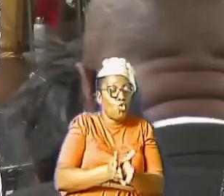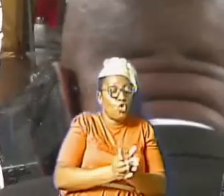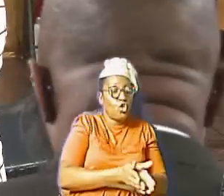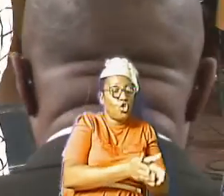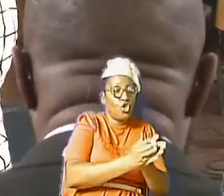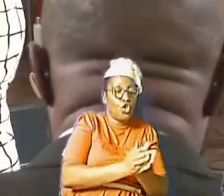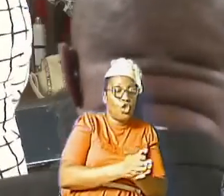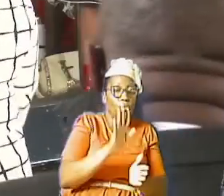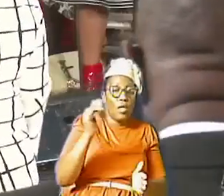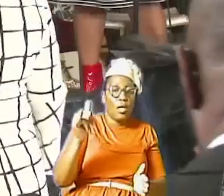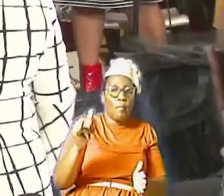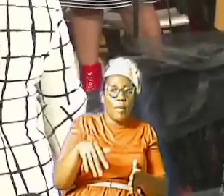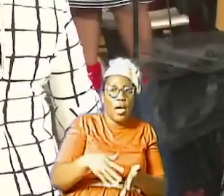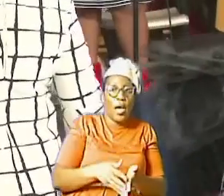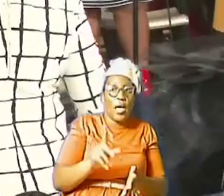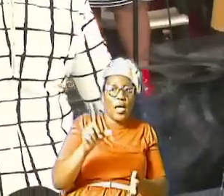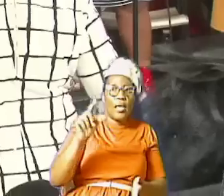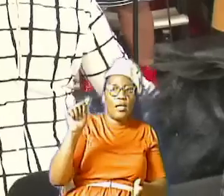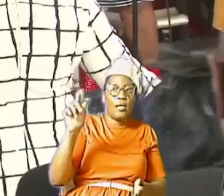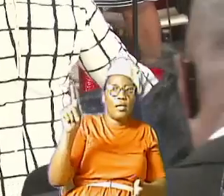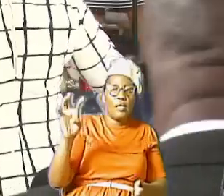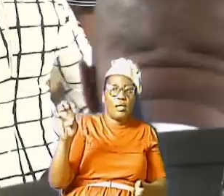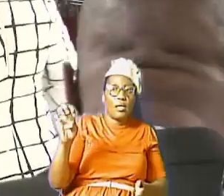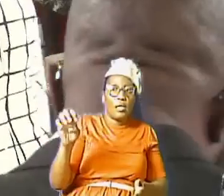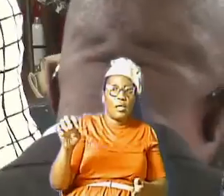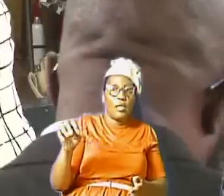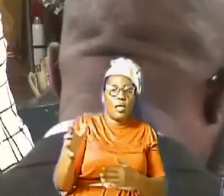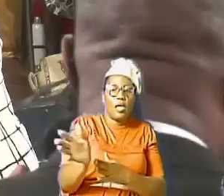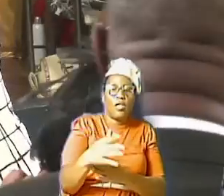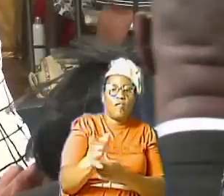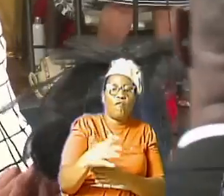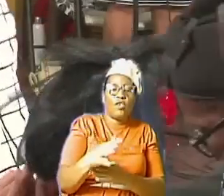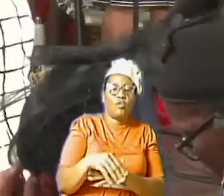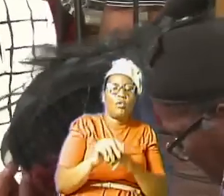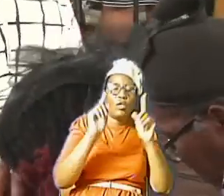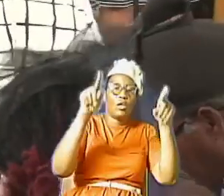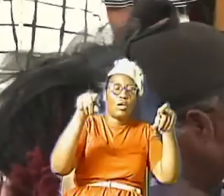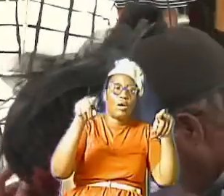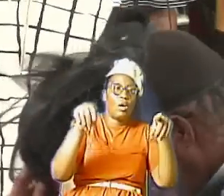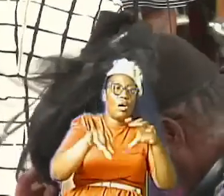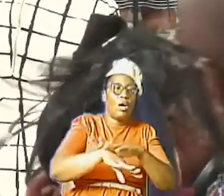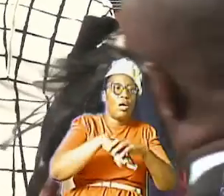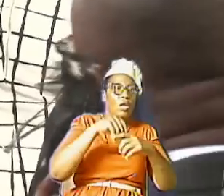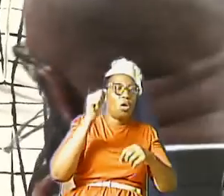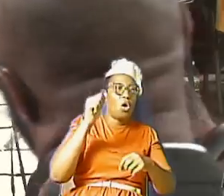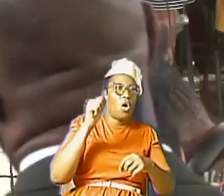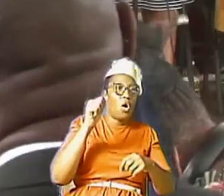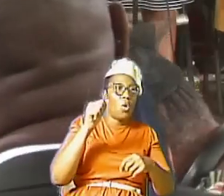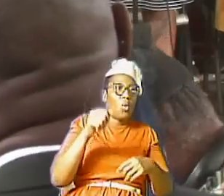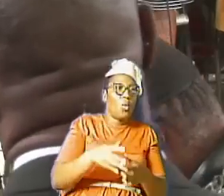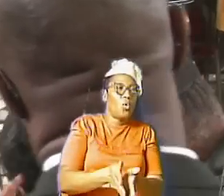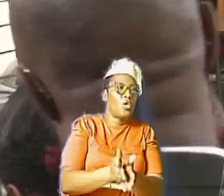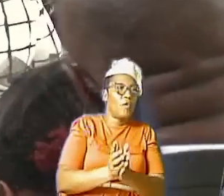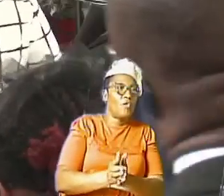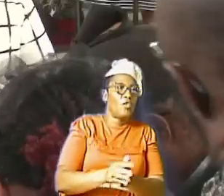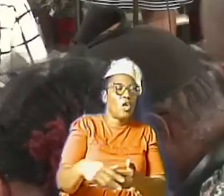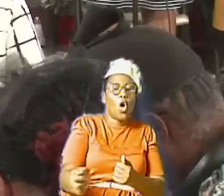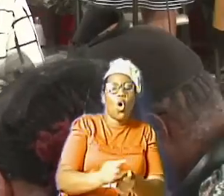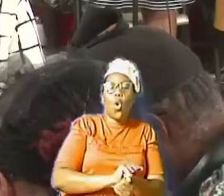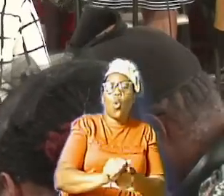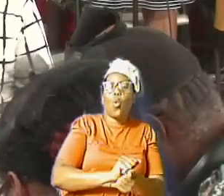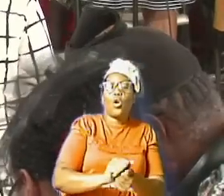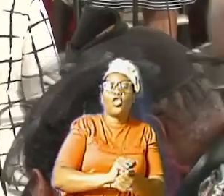the lake. But the fishermen were gone out of them and were washing